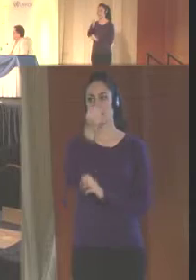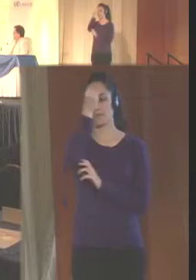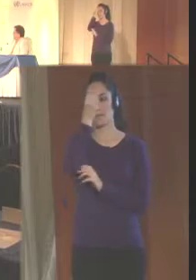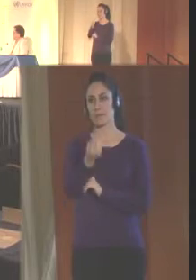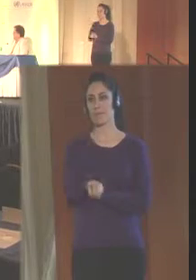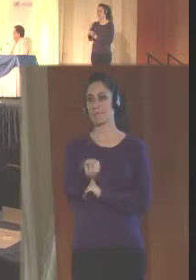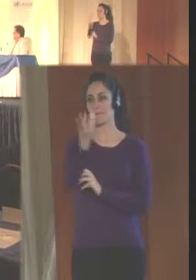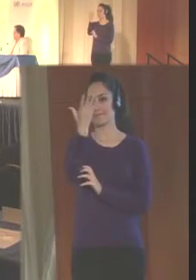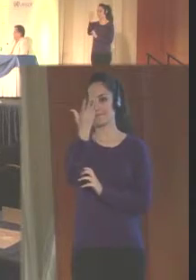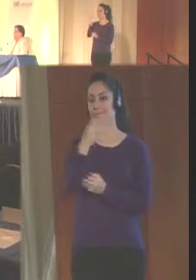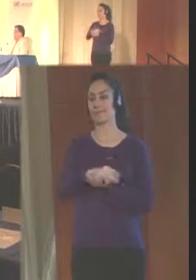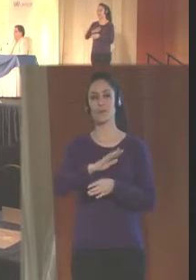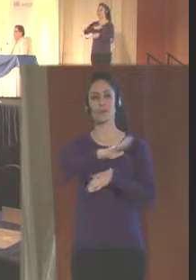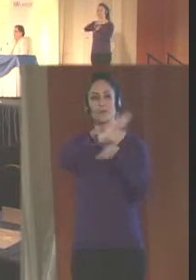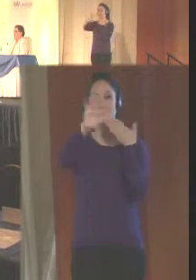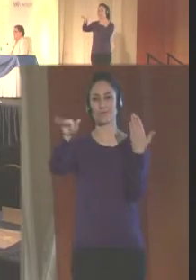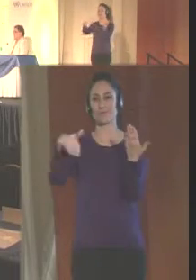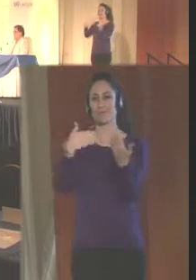Good morning.